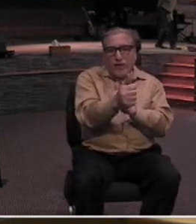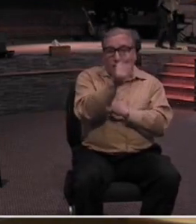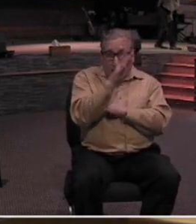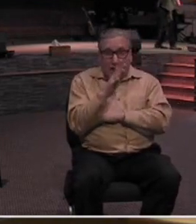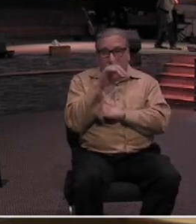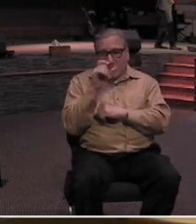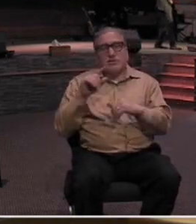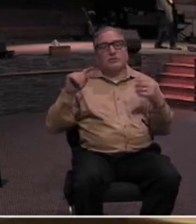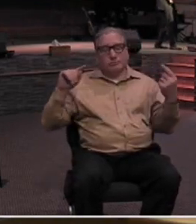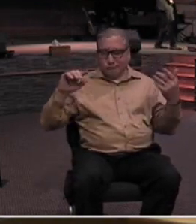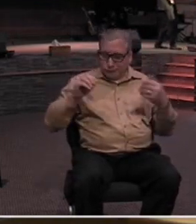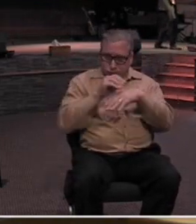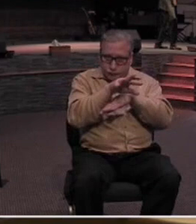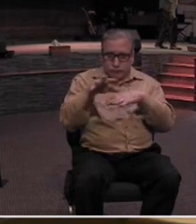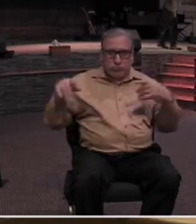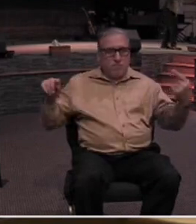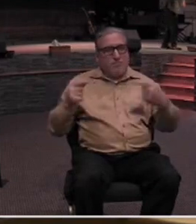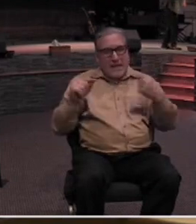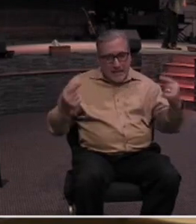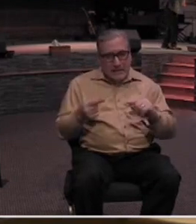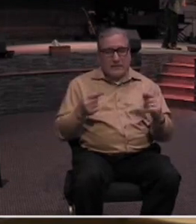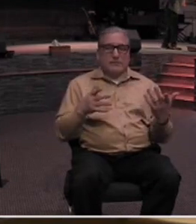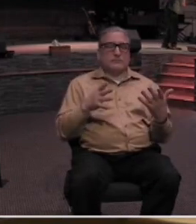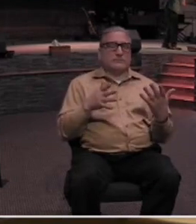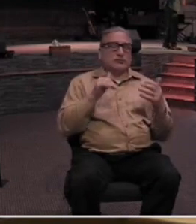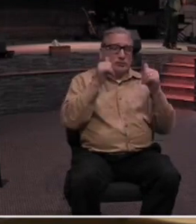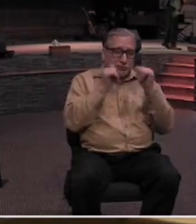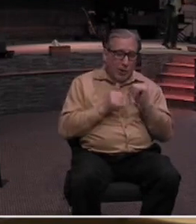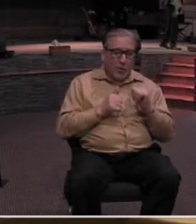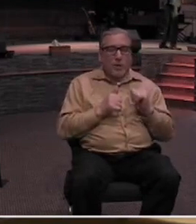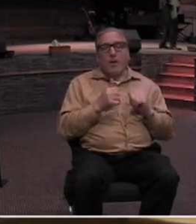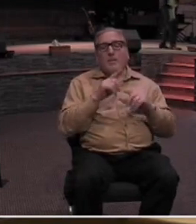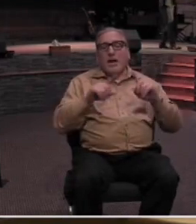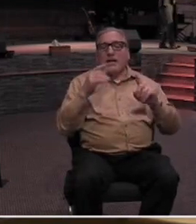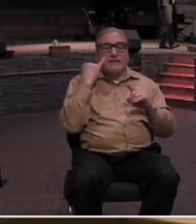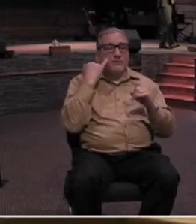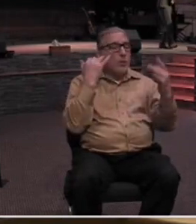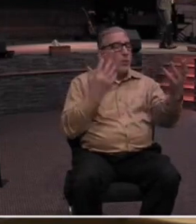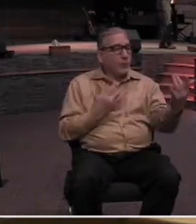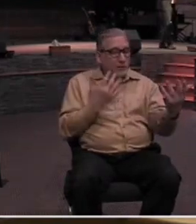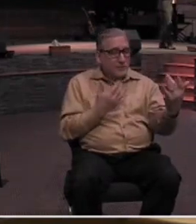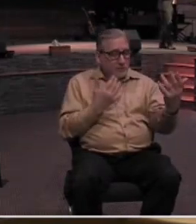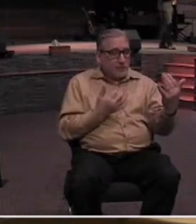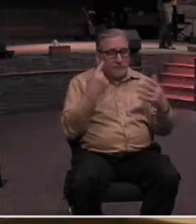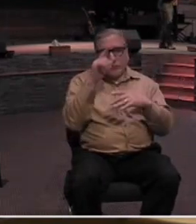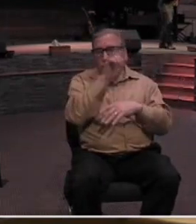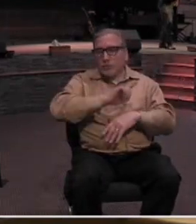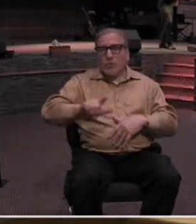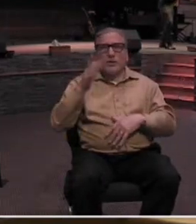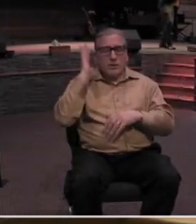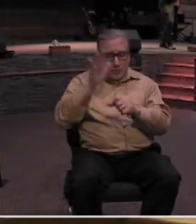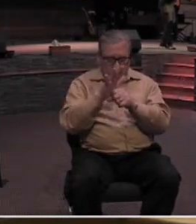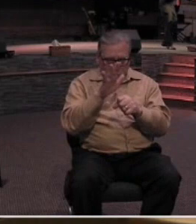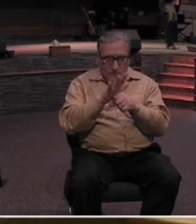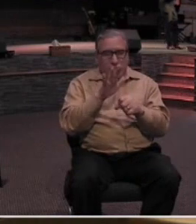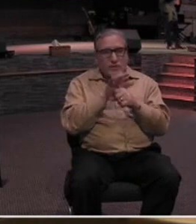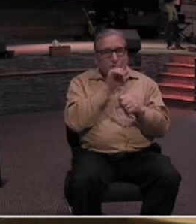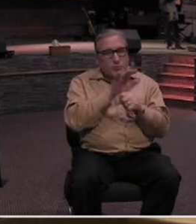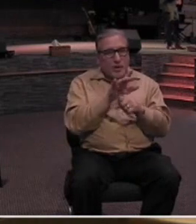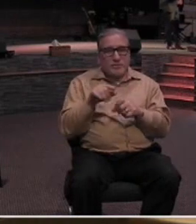you pain and it will only cause you grief. But if you will wait on the Lord will fulfill his promise